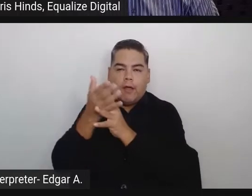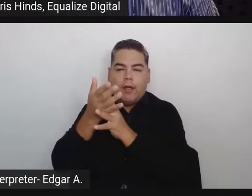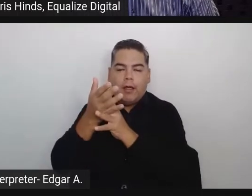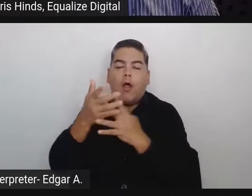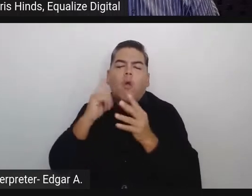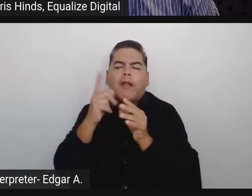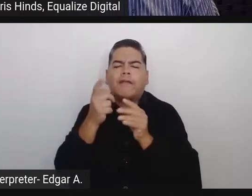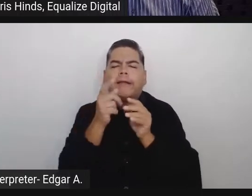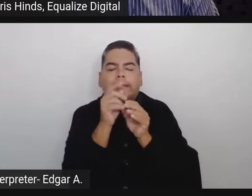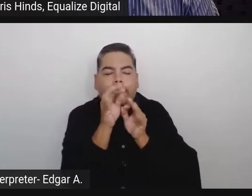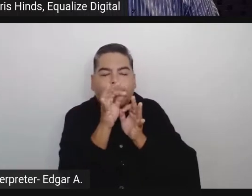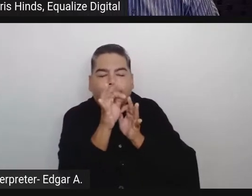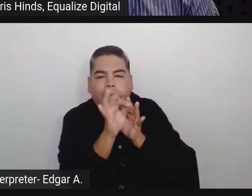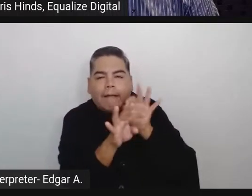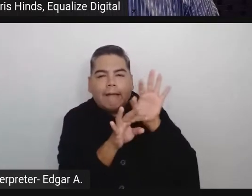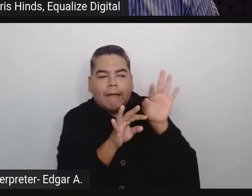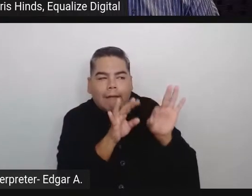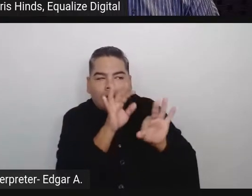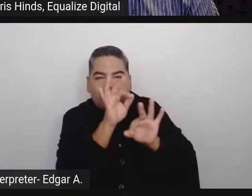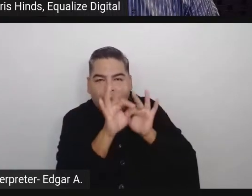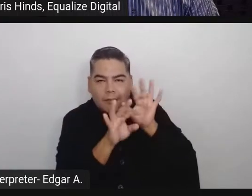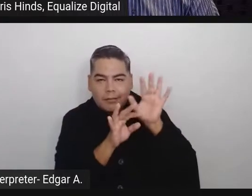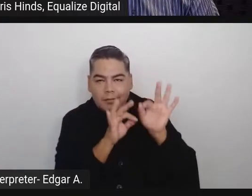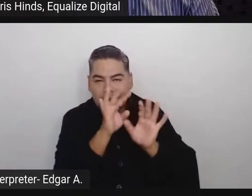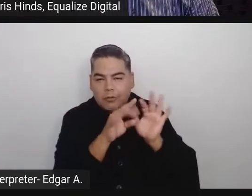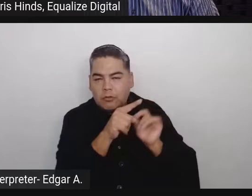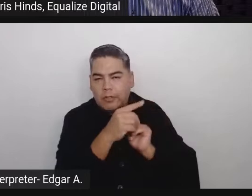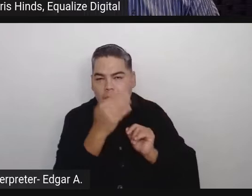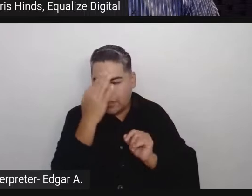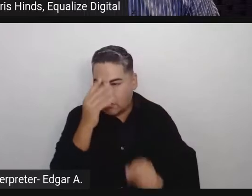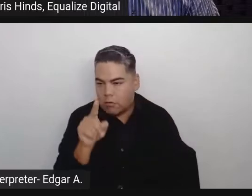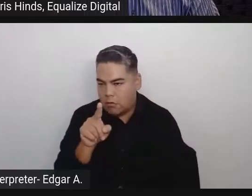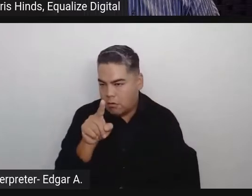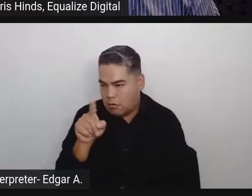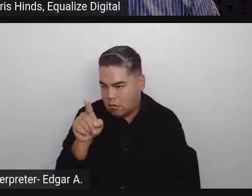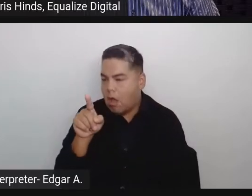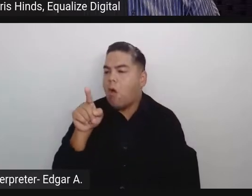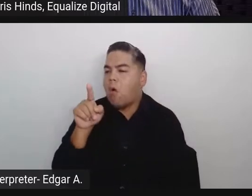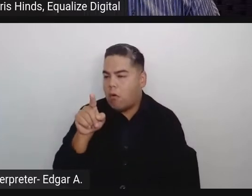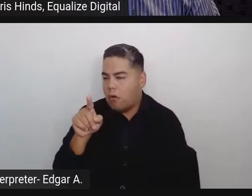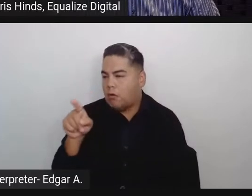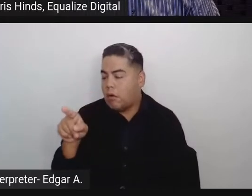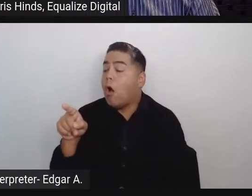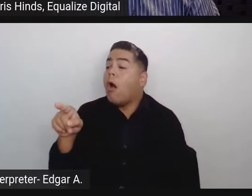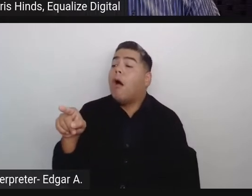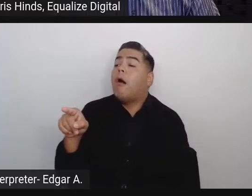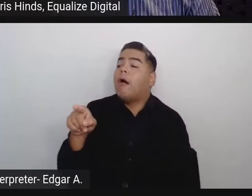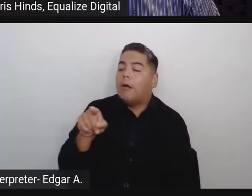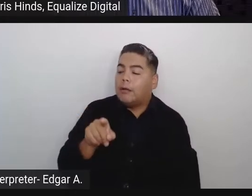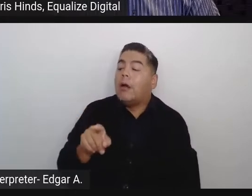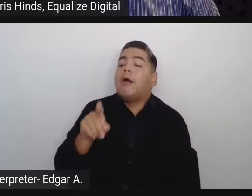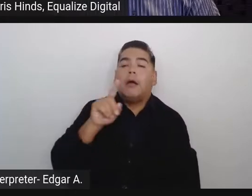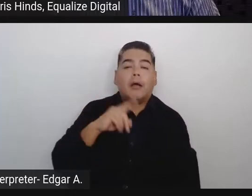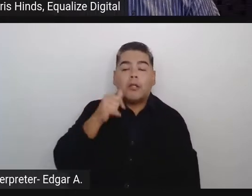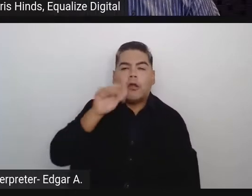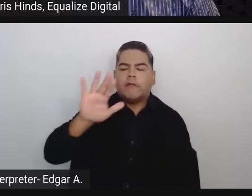is, right? So we'll put in some short instructions where needed, so it's right there in their face and they don't have to go find